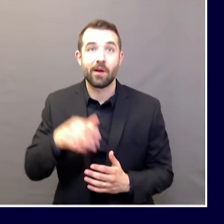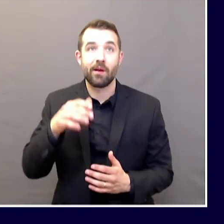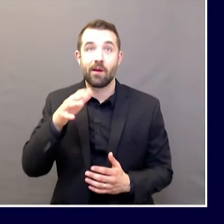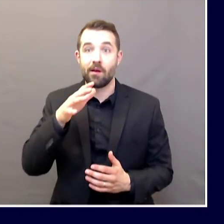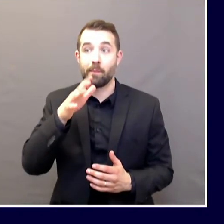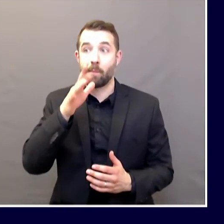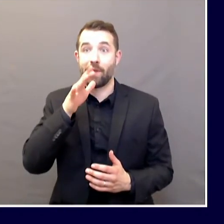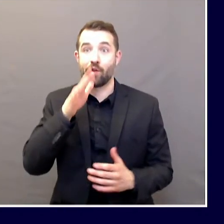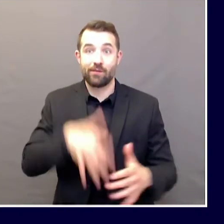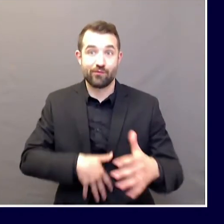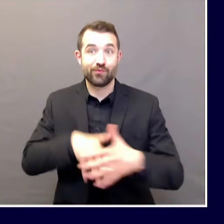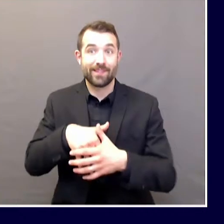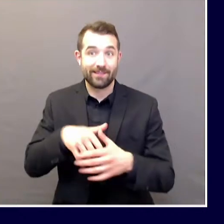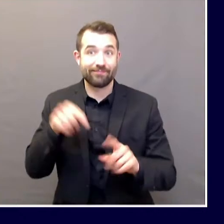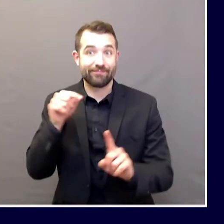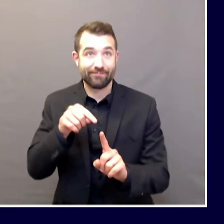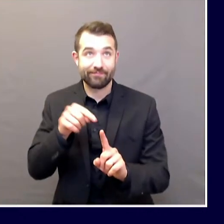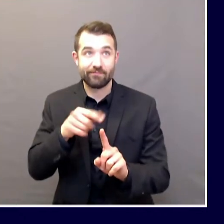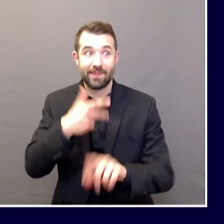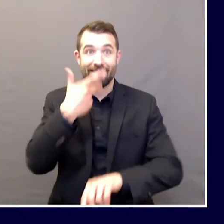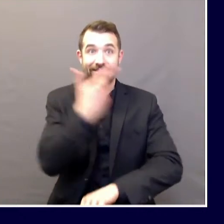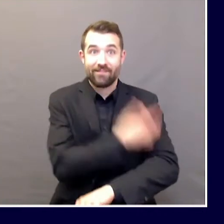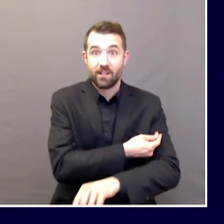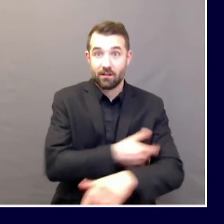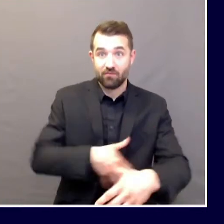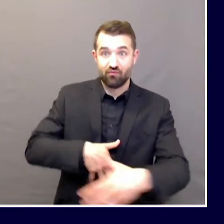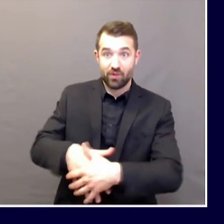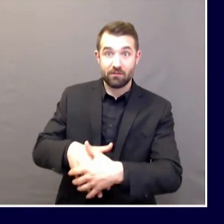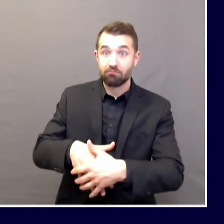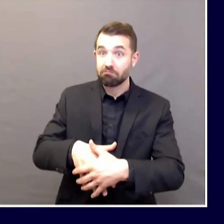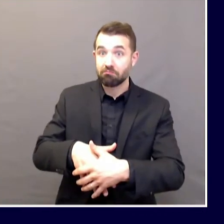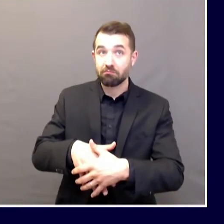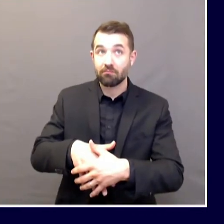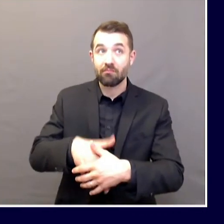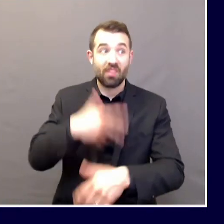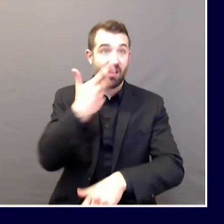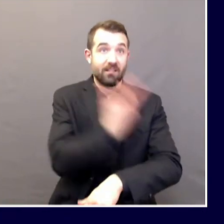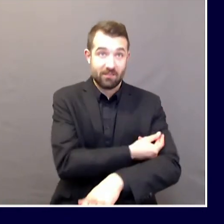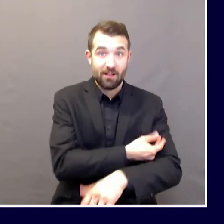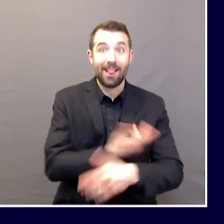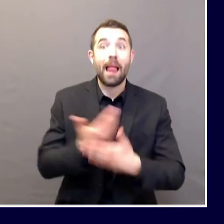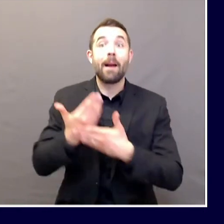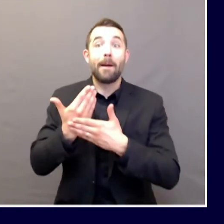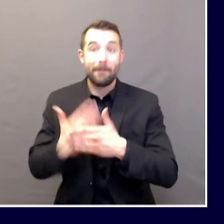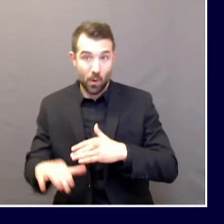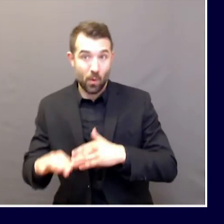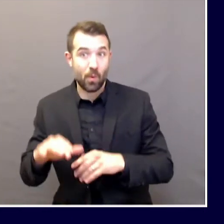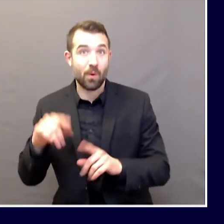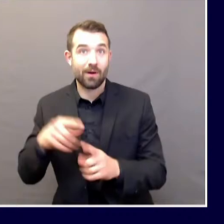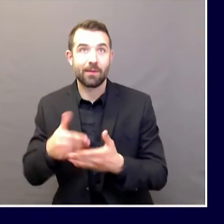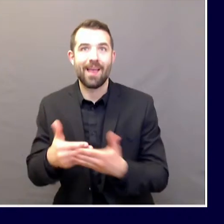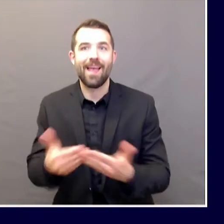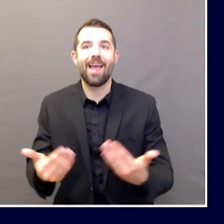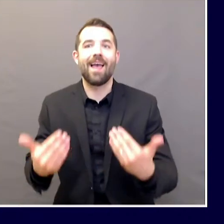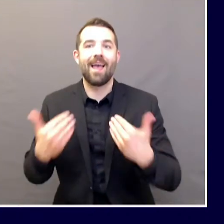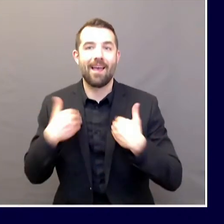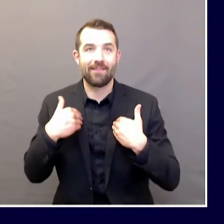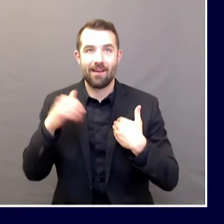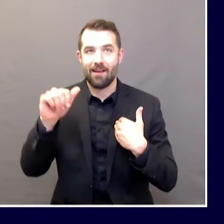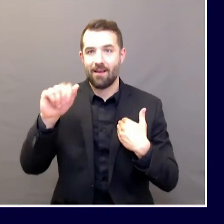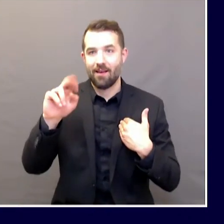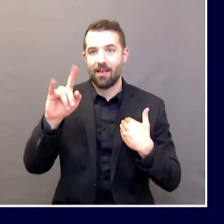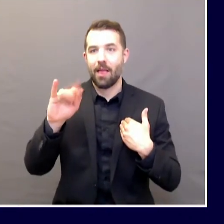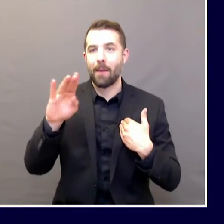the protection that's afforded from the mom's antibodies. That's a good thing. And so the recommendation from